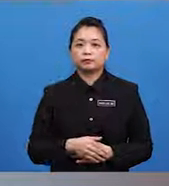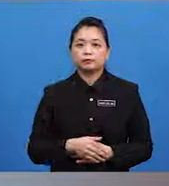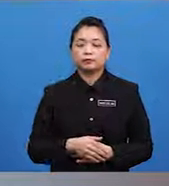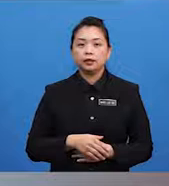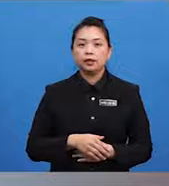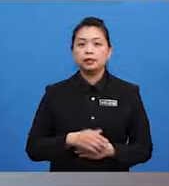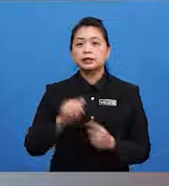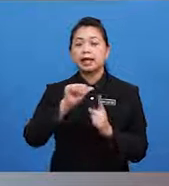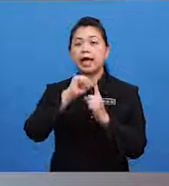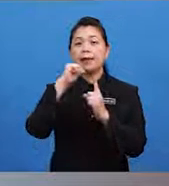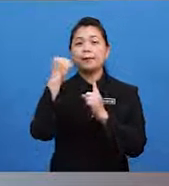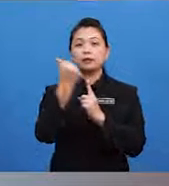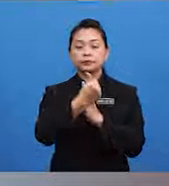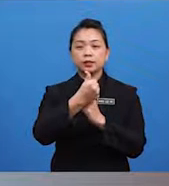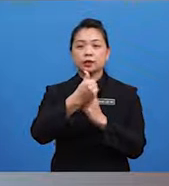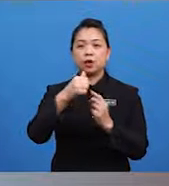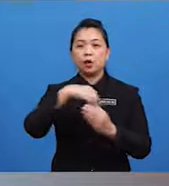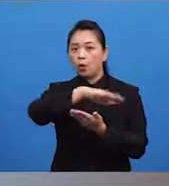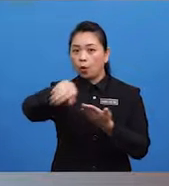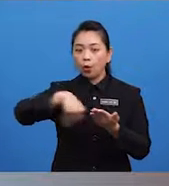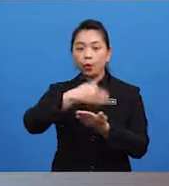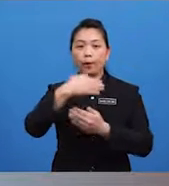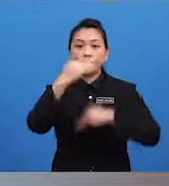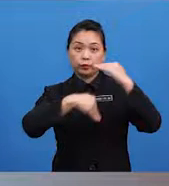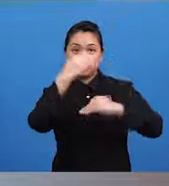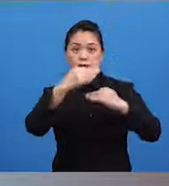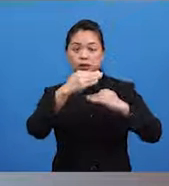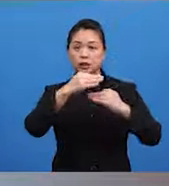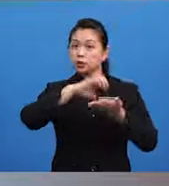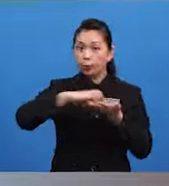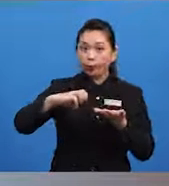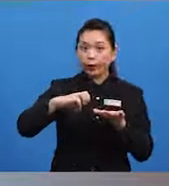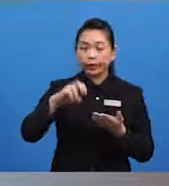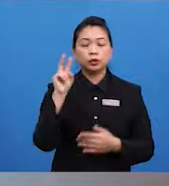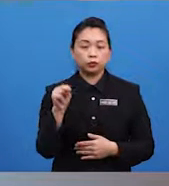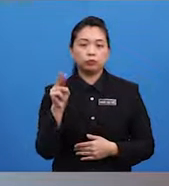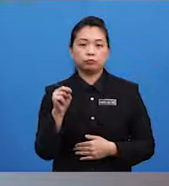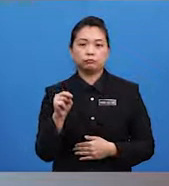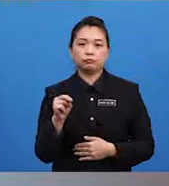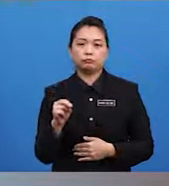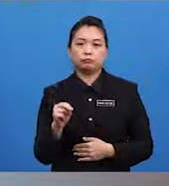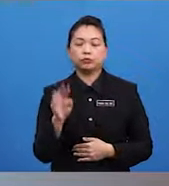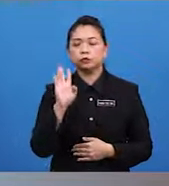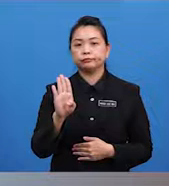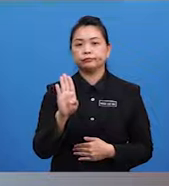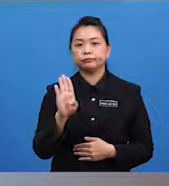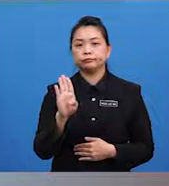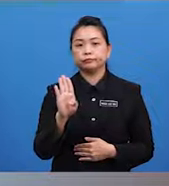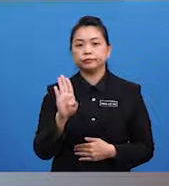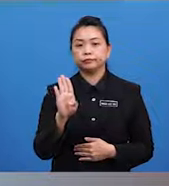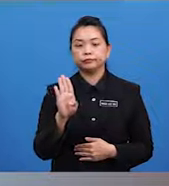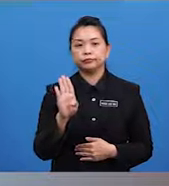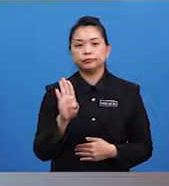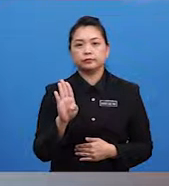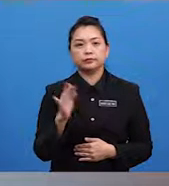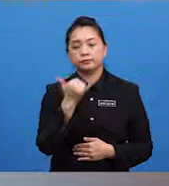whole building spoiled? No, it isn't. So, option B, spoil, is